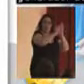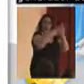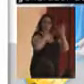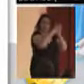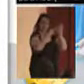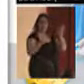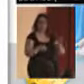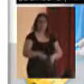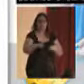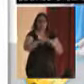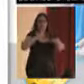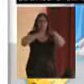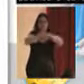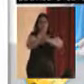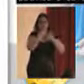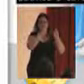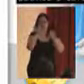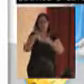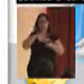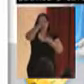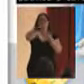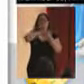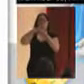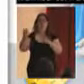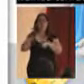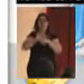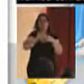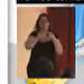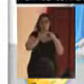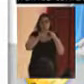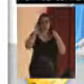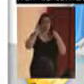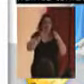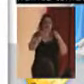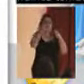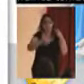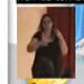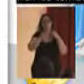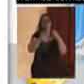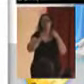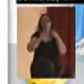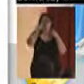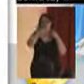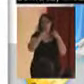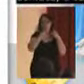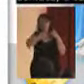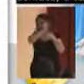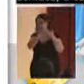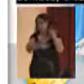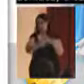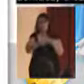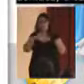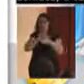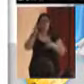there in this template, and they will be available there for everyone. Regarding the accessibility characteristics, we have taken into account text, sounds,